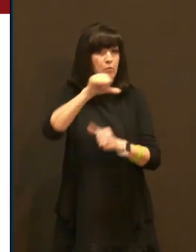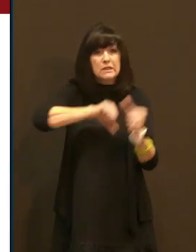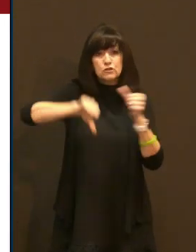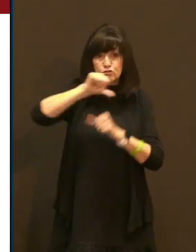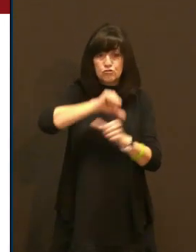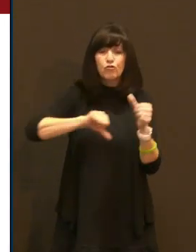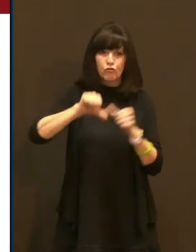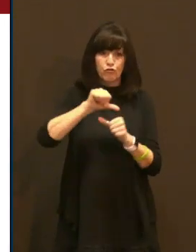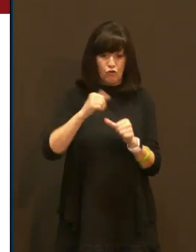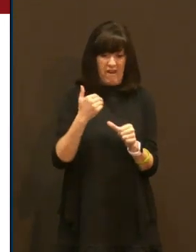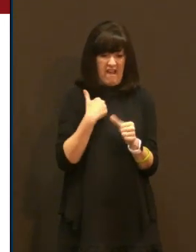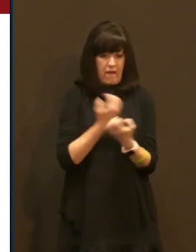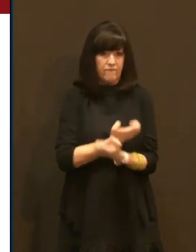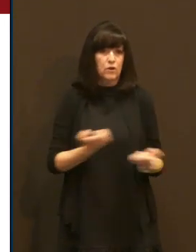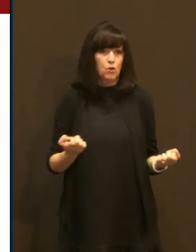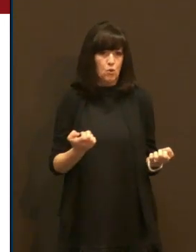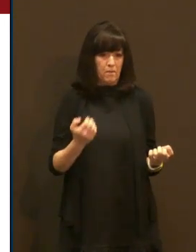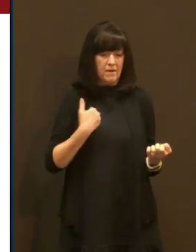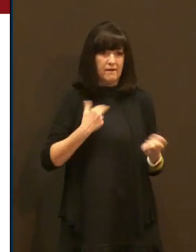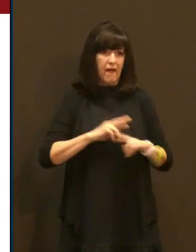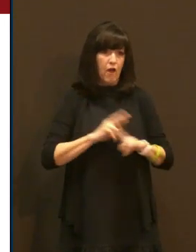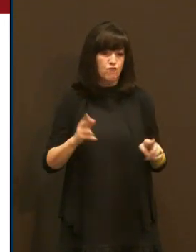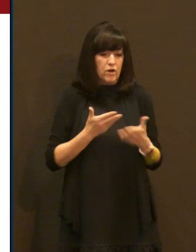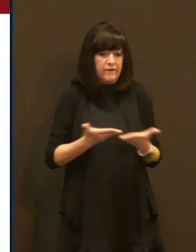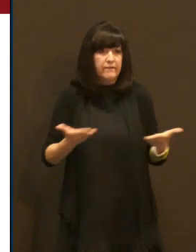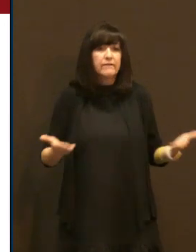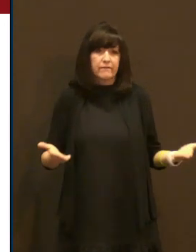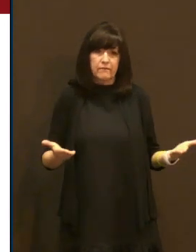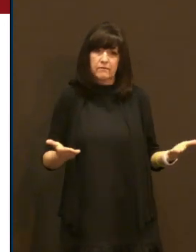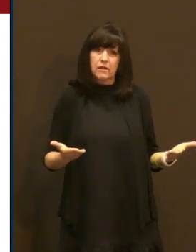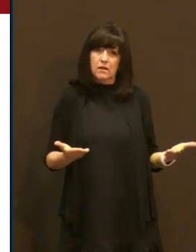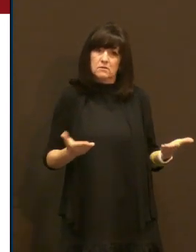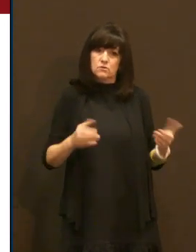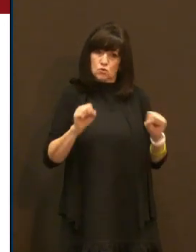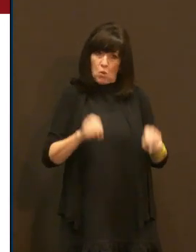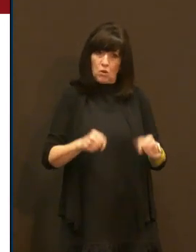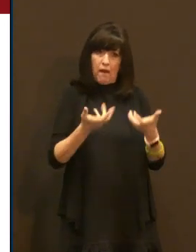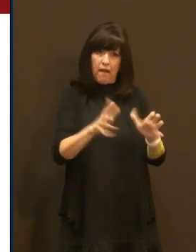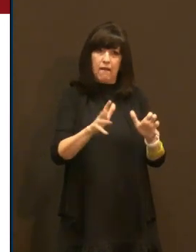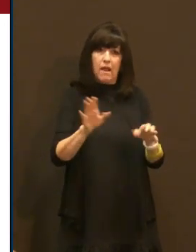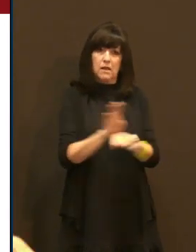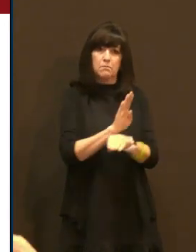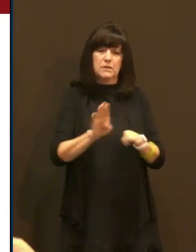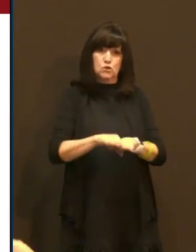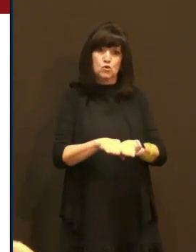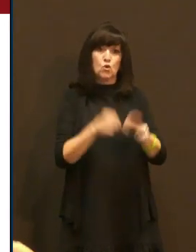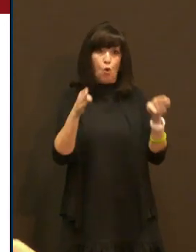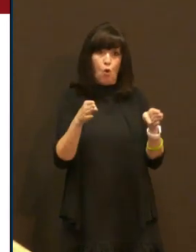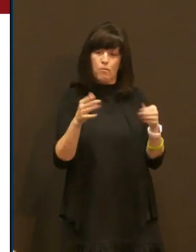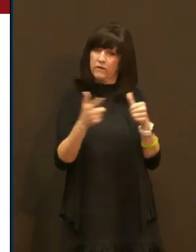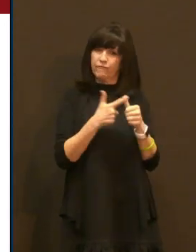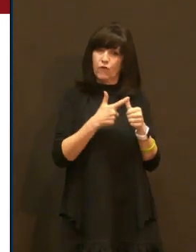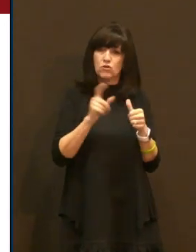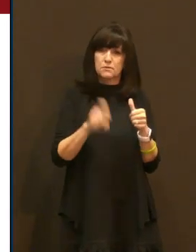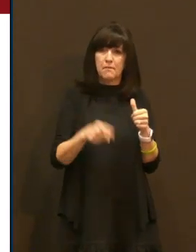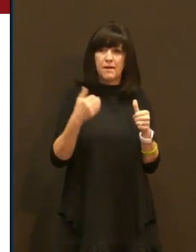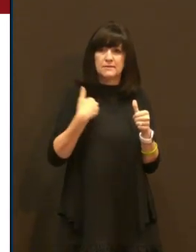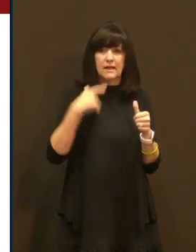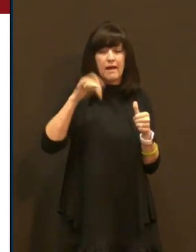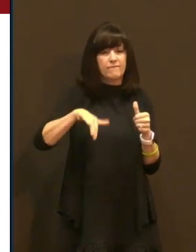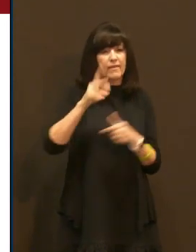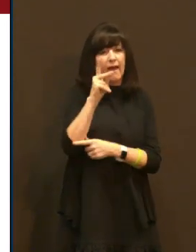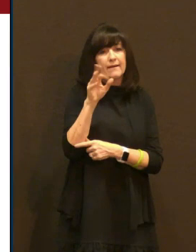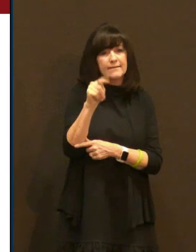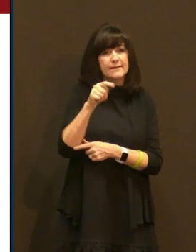open back up. So kudos to everybody that's worked on this, from public health, from DTI, from the small